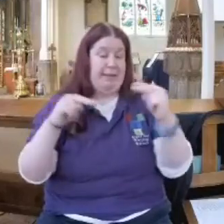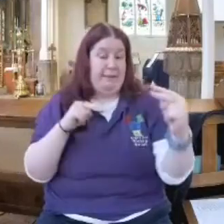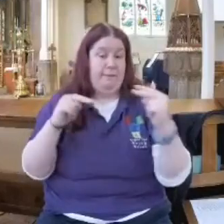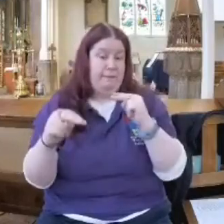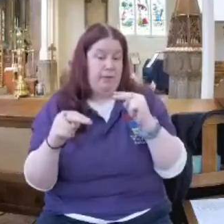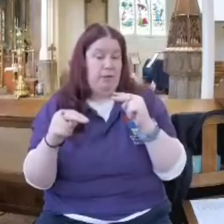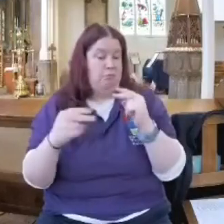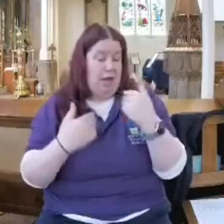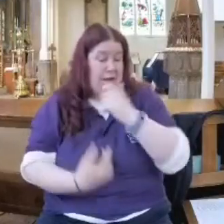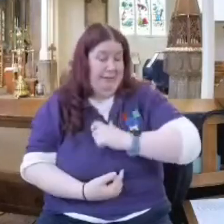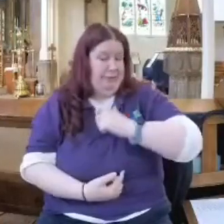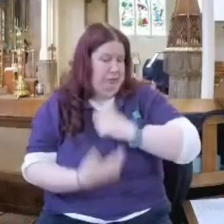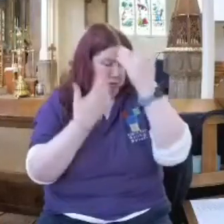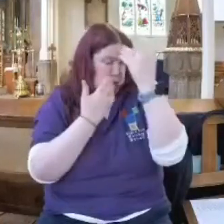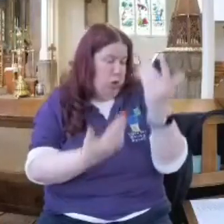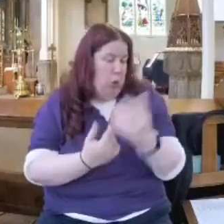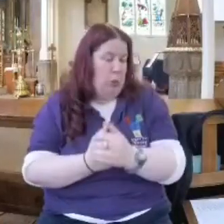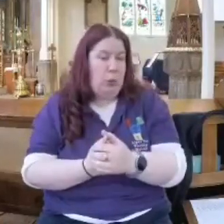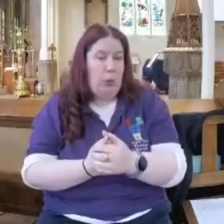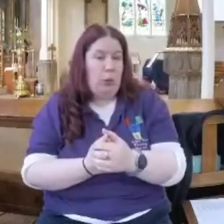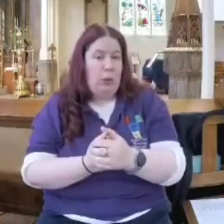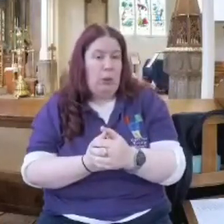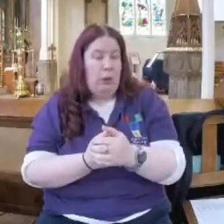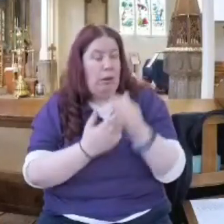their identity, lost their way.